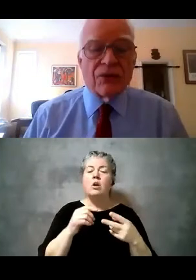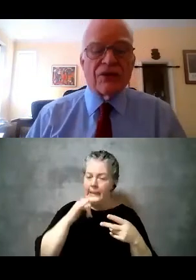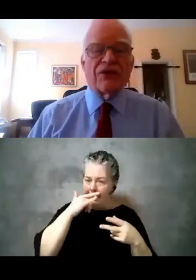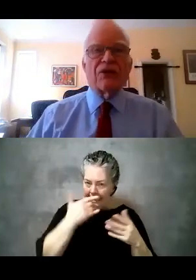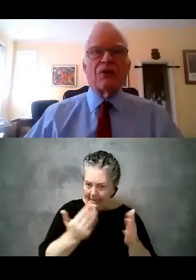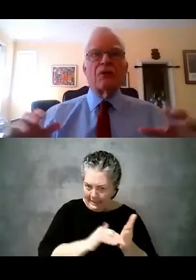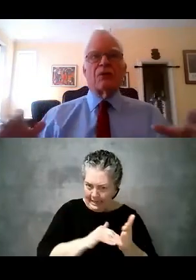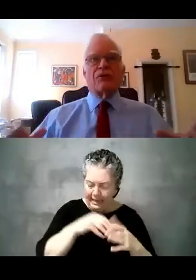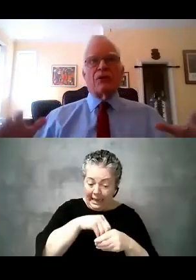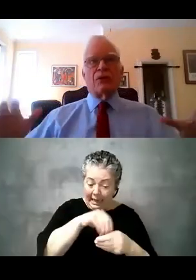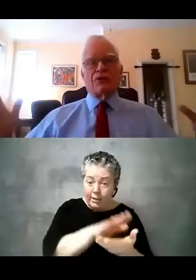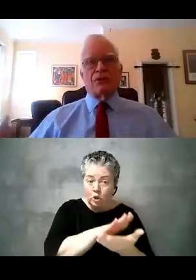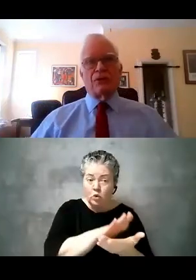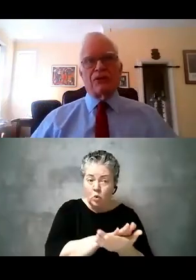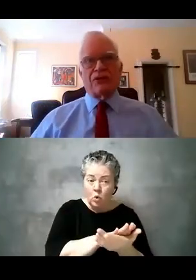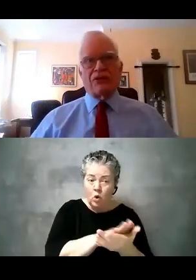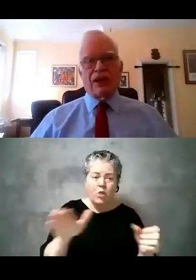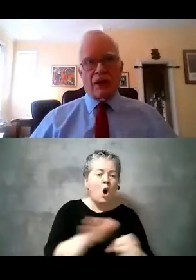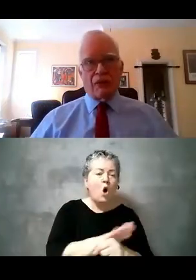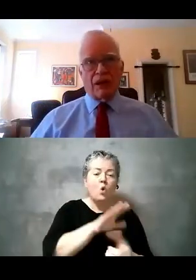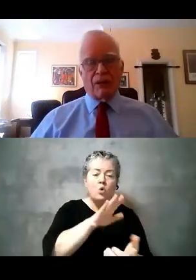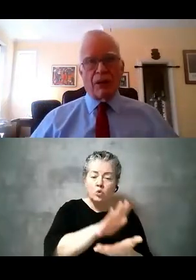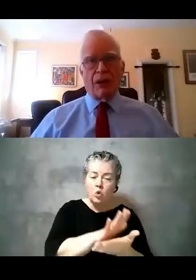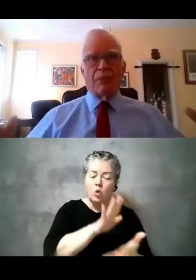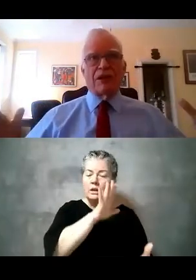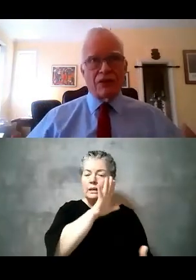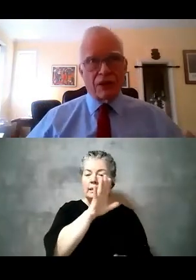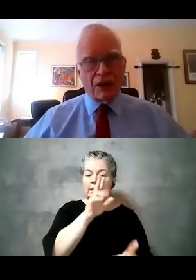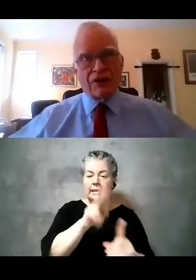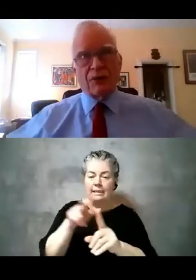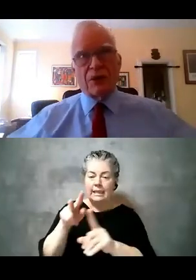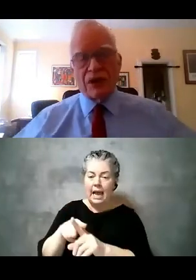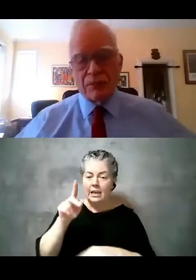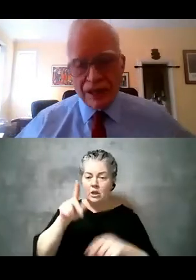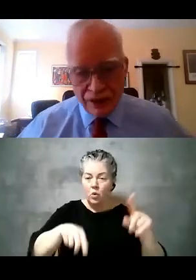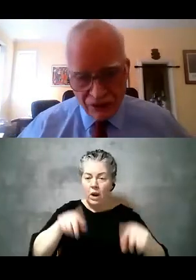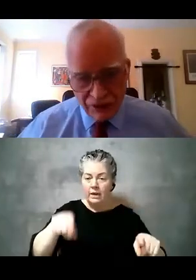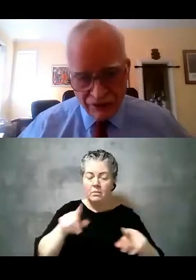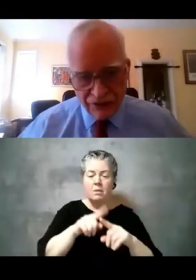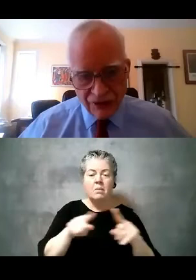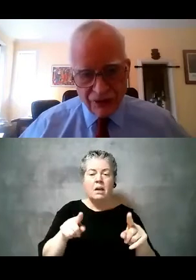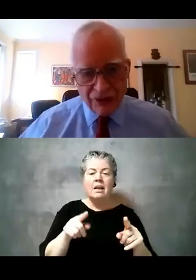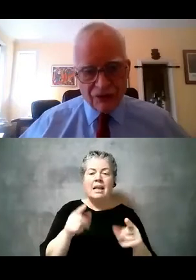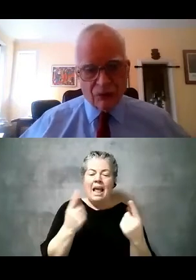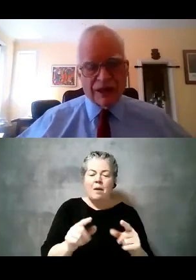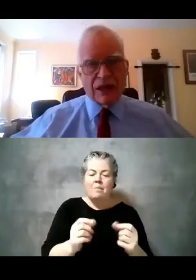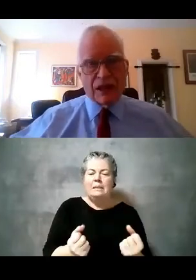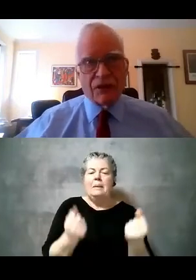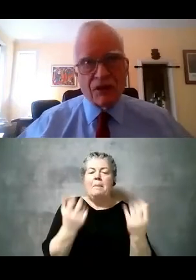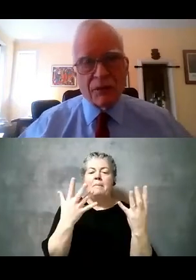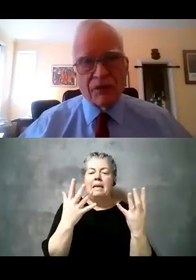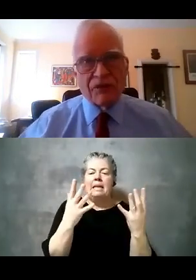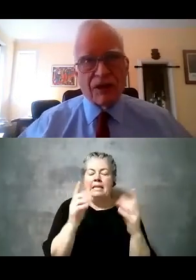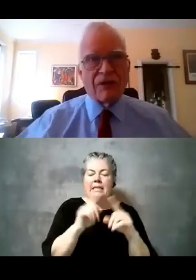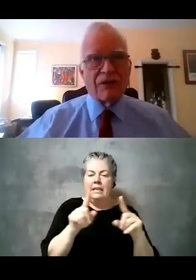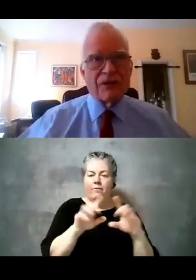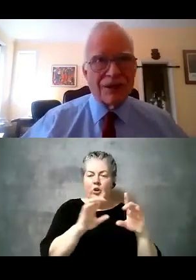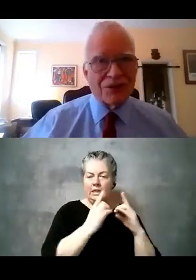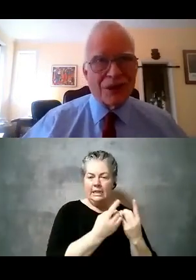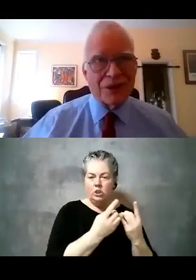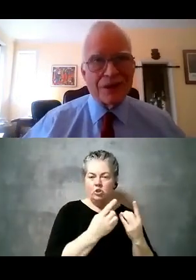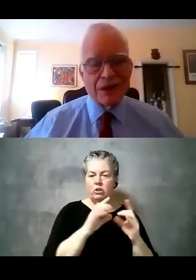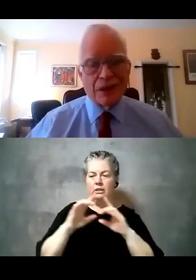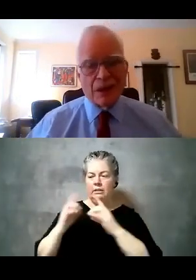in schools, and the whole school is assigned at random, but this occurs within many districts. So we get a different treatment effect for